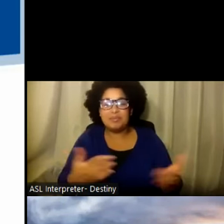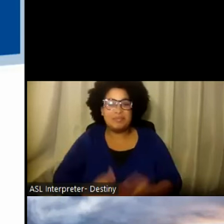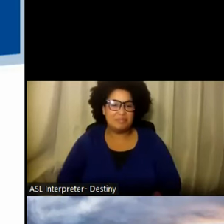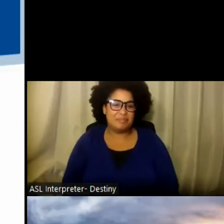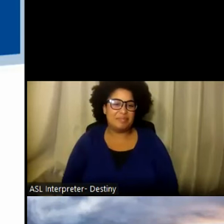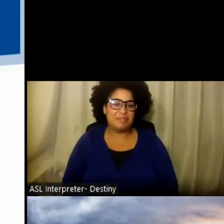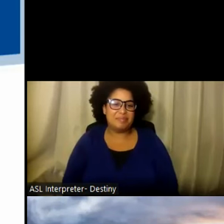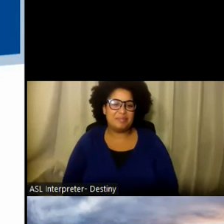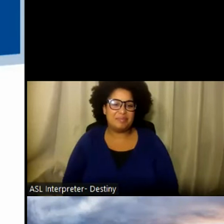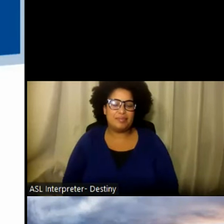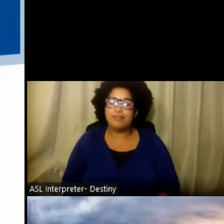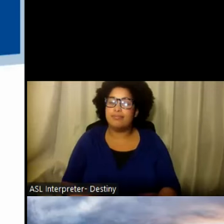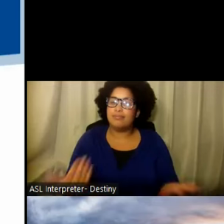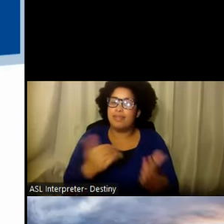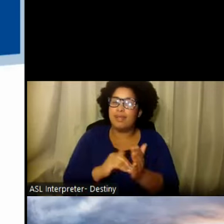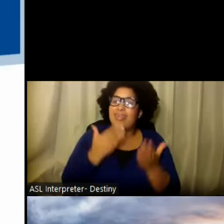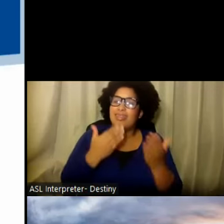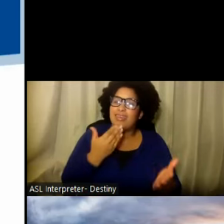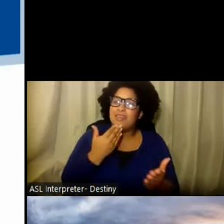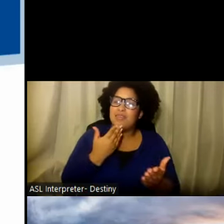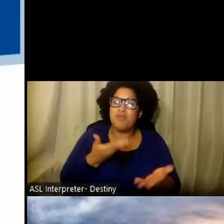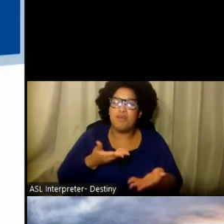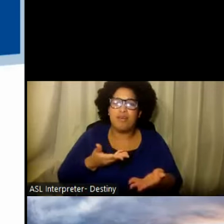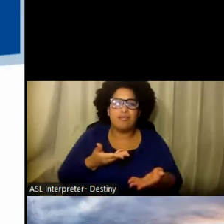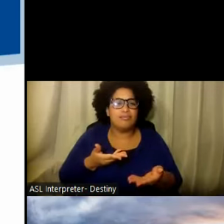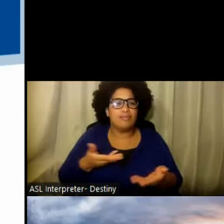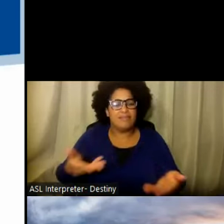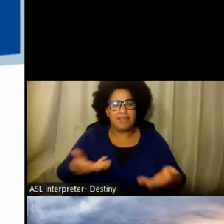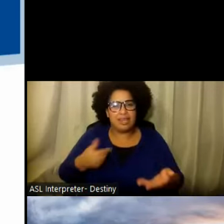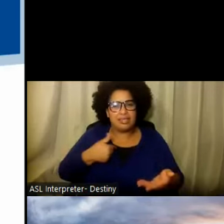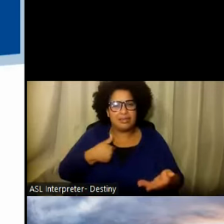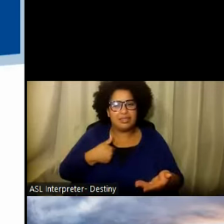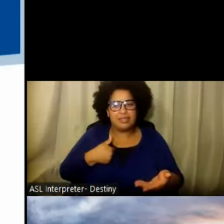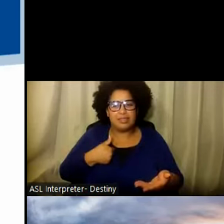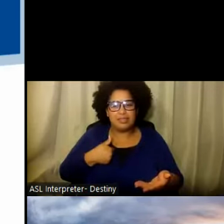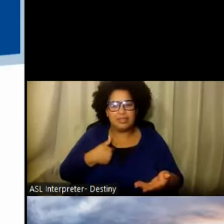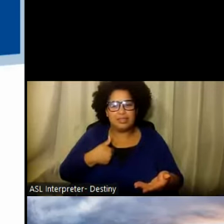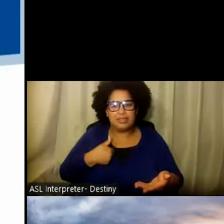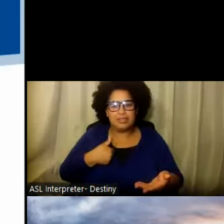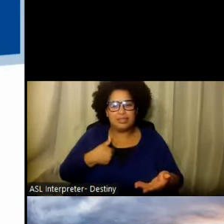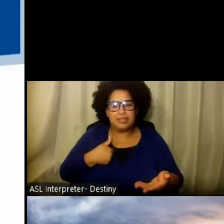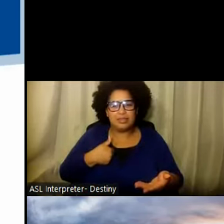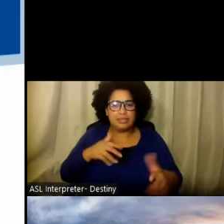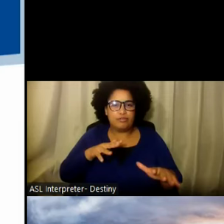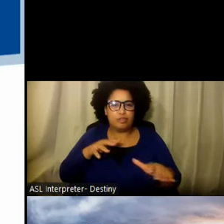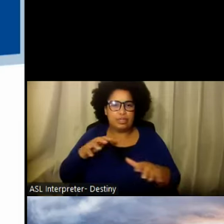please. I'd like to again thank you for the opportunity to talk with you all.